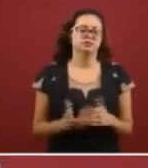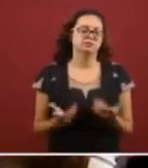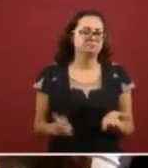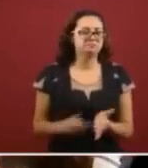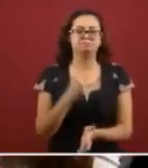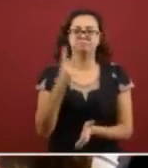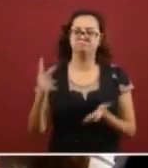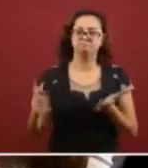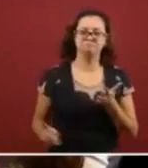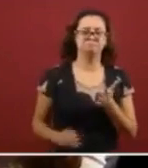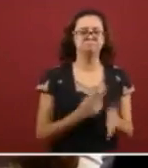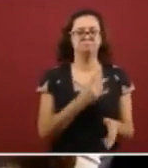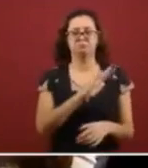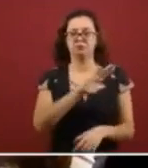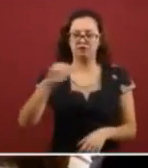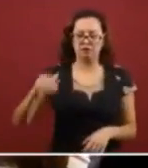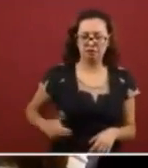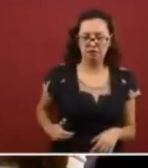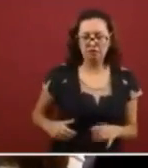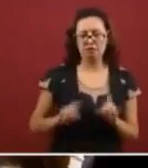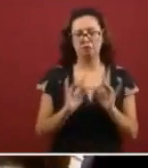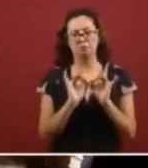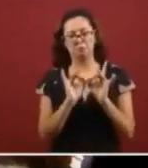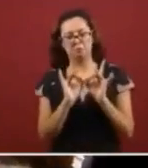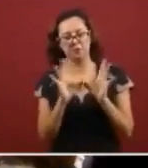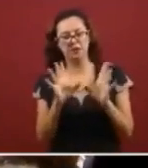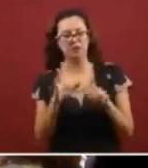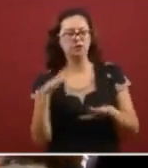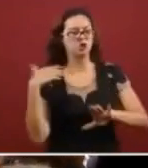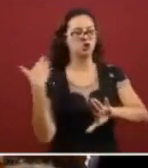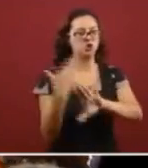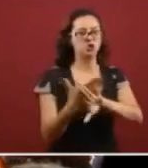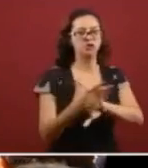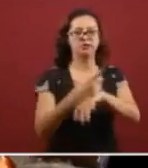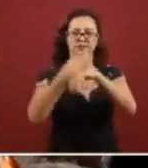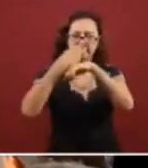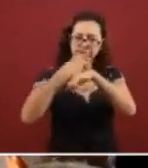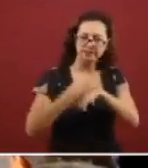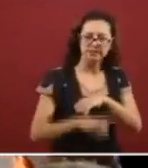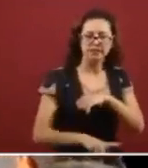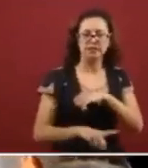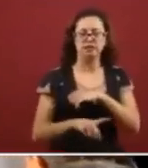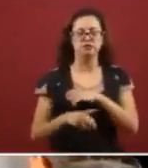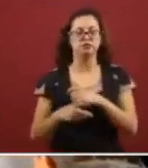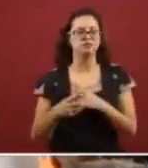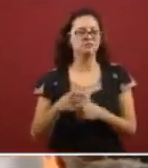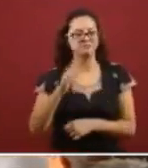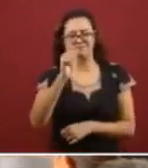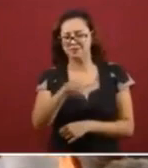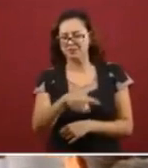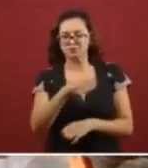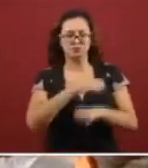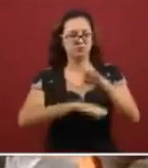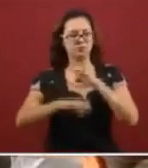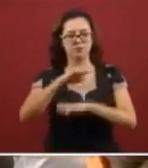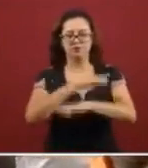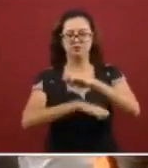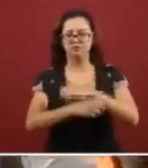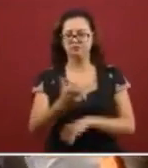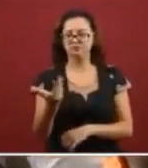the accidents and spills and damages caused by this